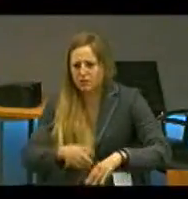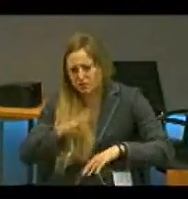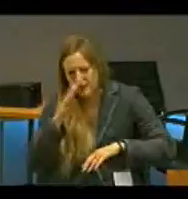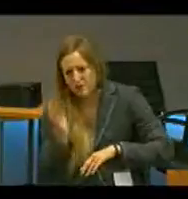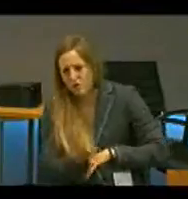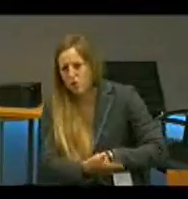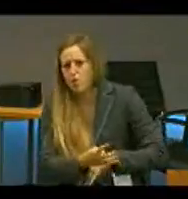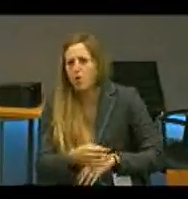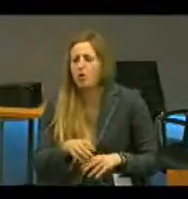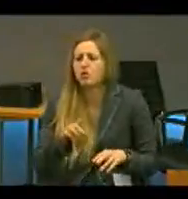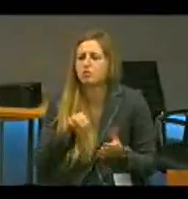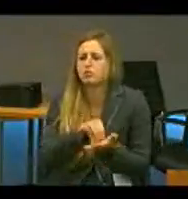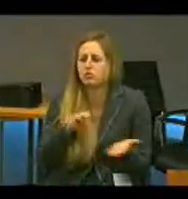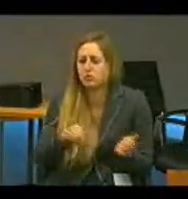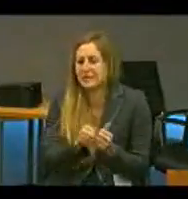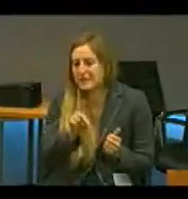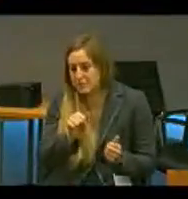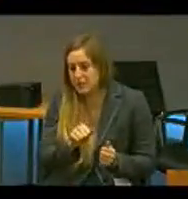in the education system.